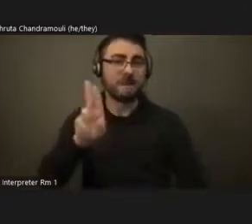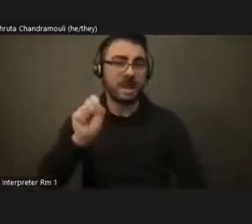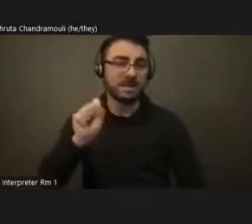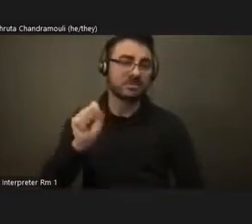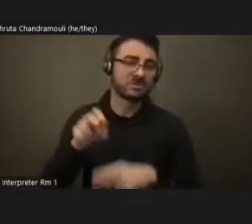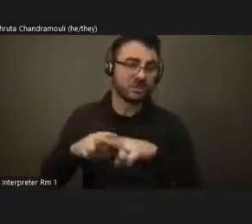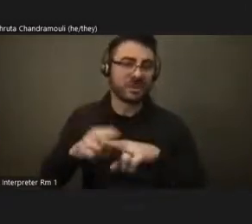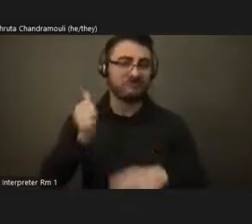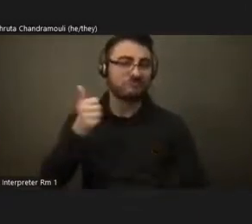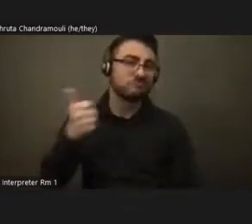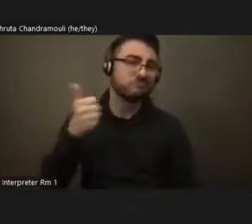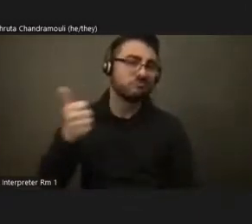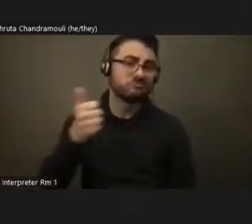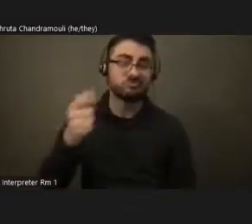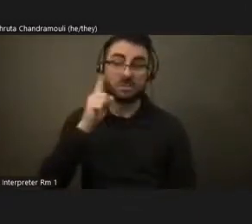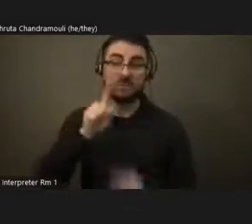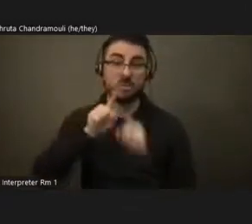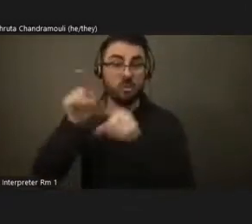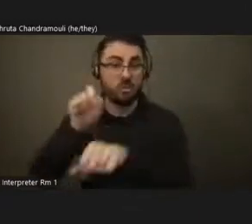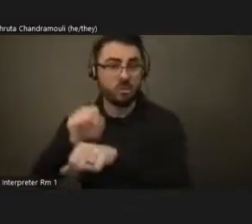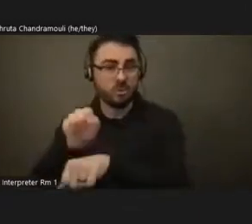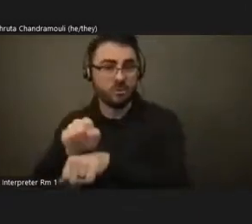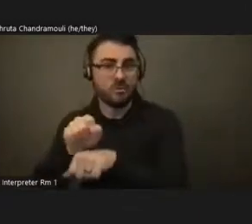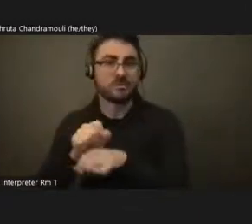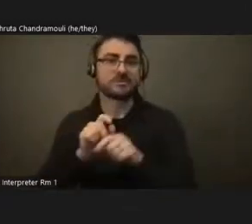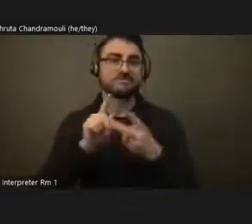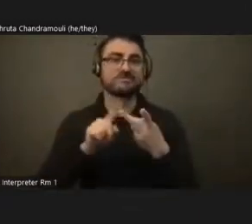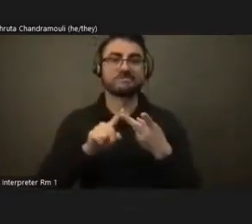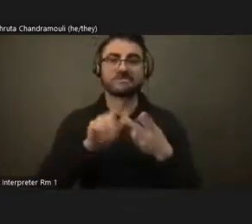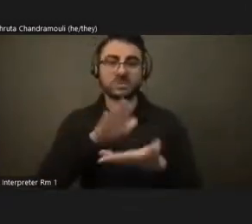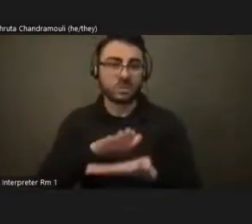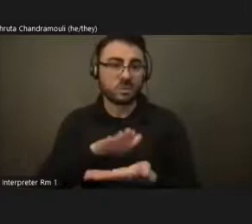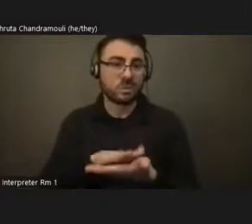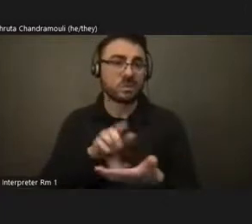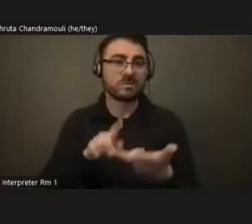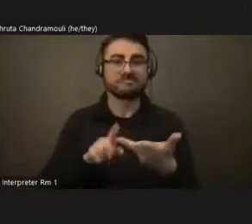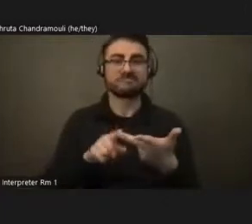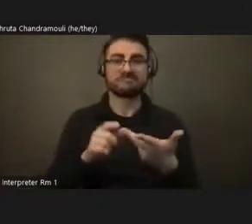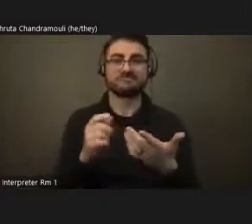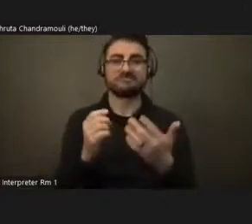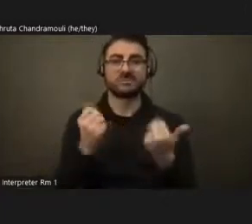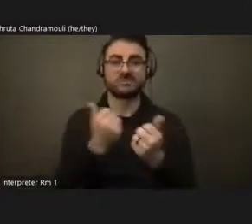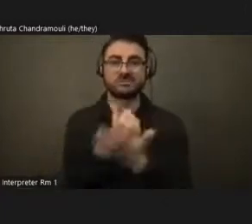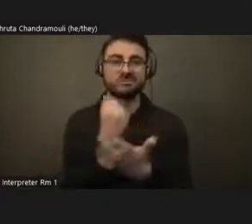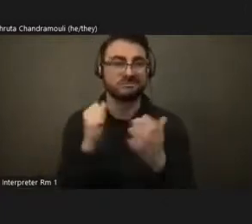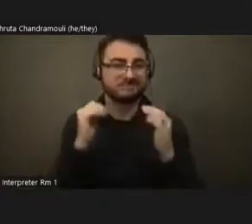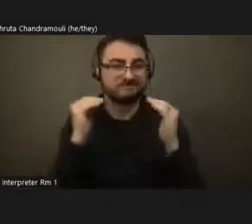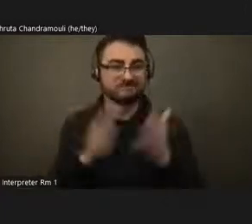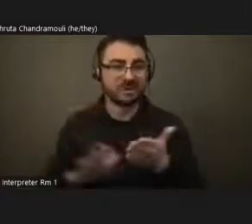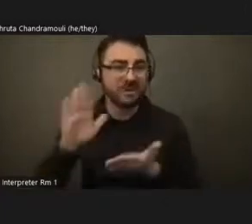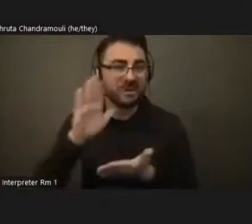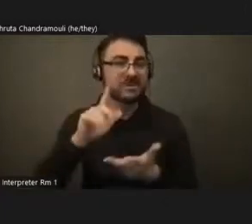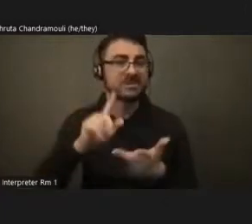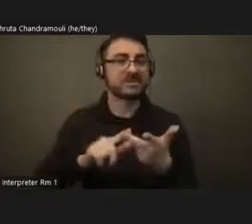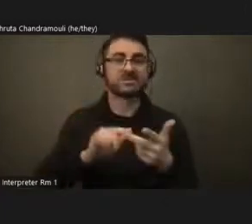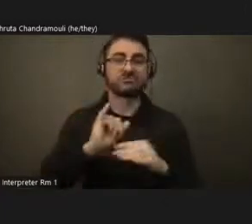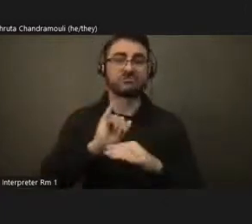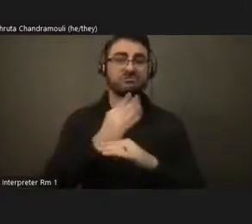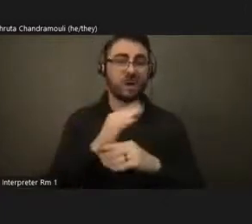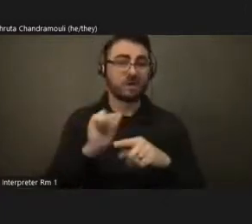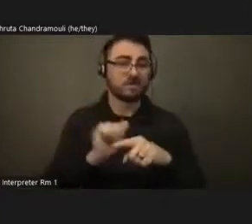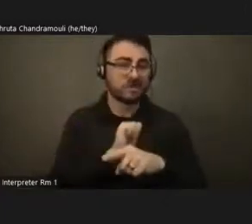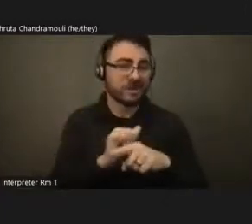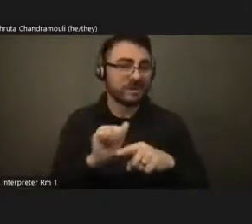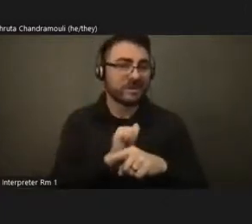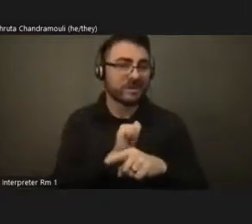and go to schools, higher education opportunities, job training opportunities, to